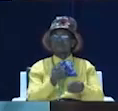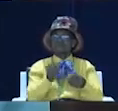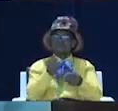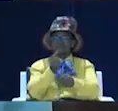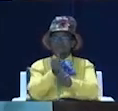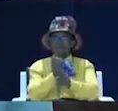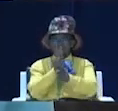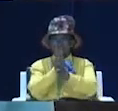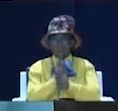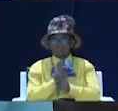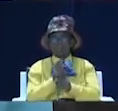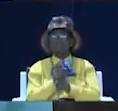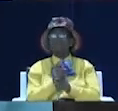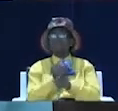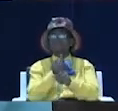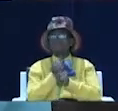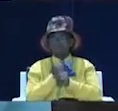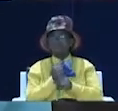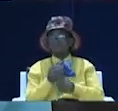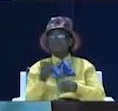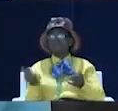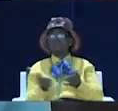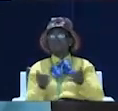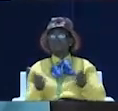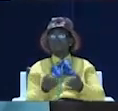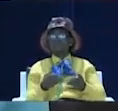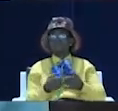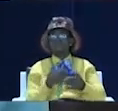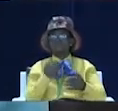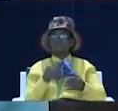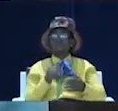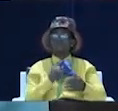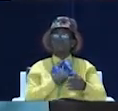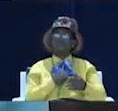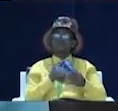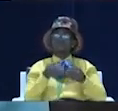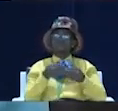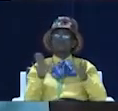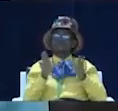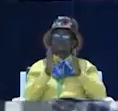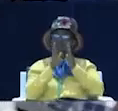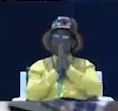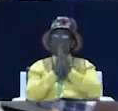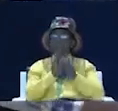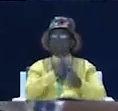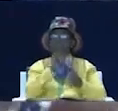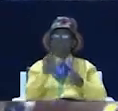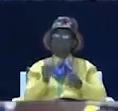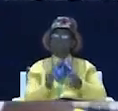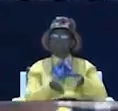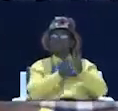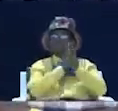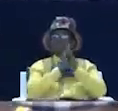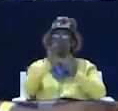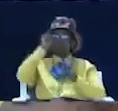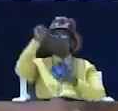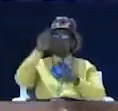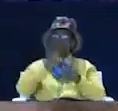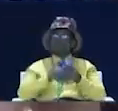Come and call on the Lord. Ask him to save your soul. Ask him to come and dwell in you.